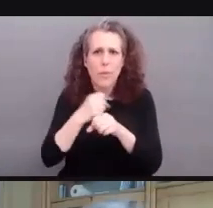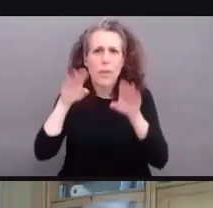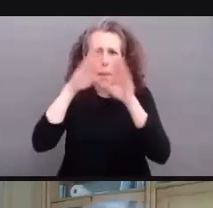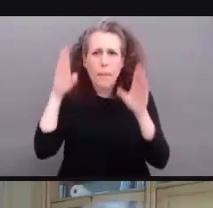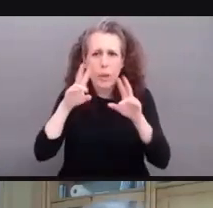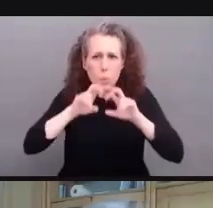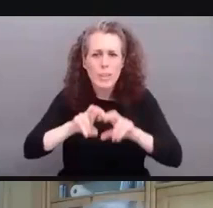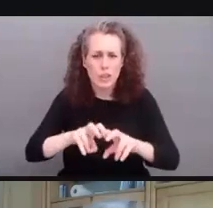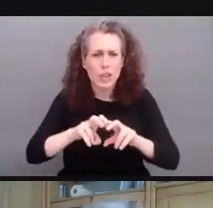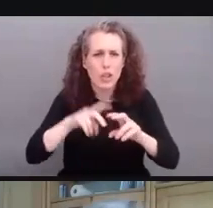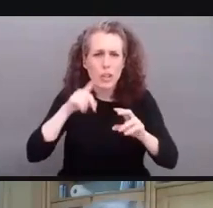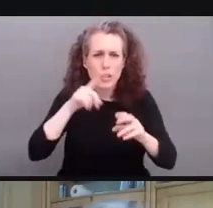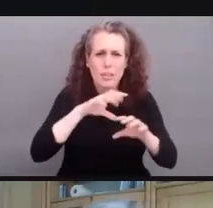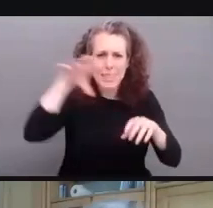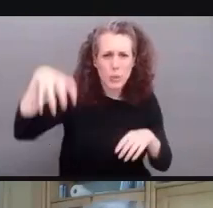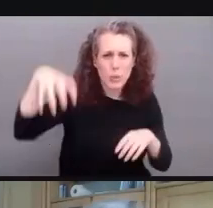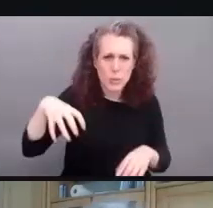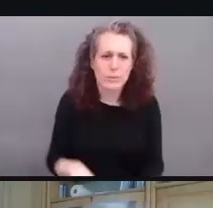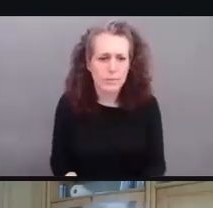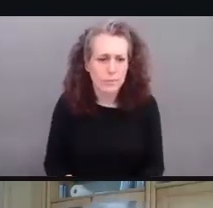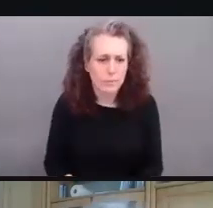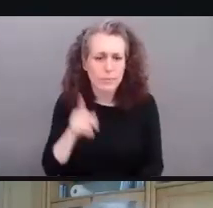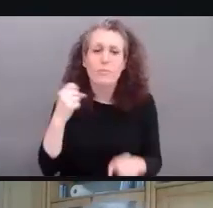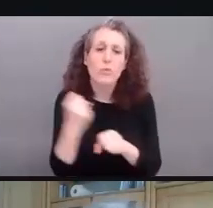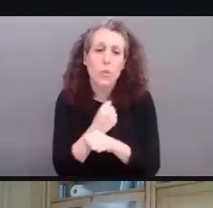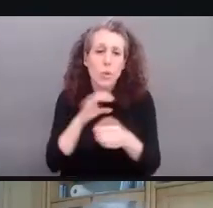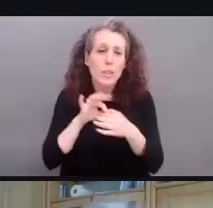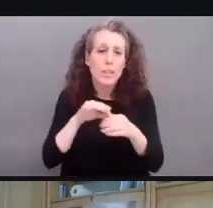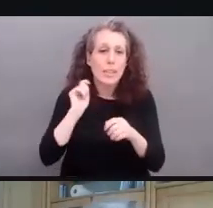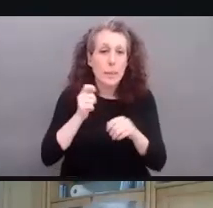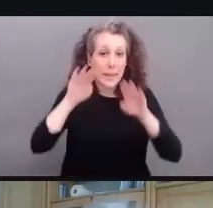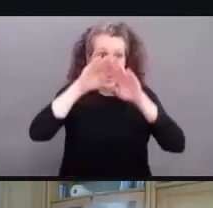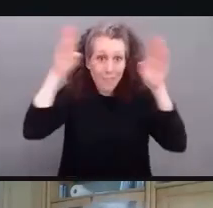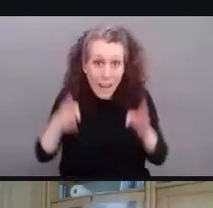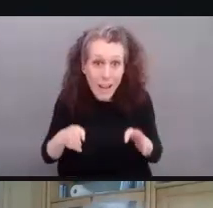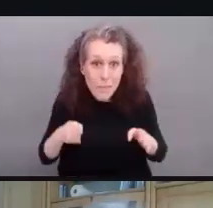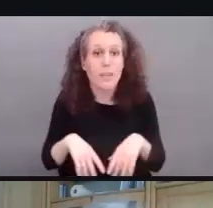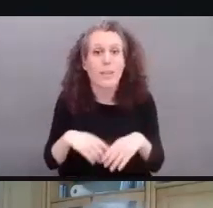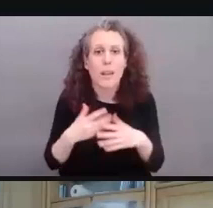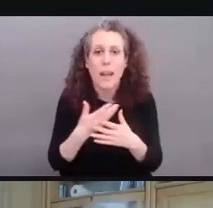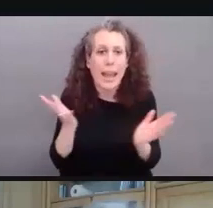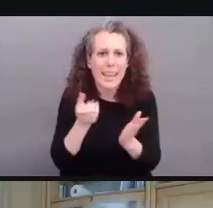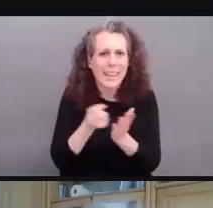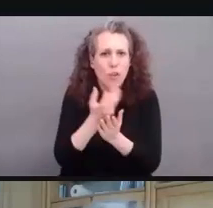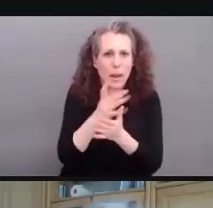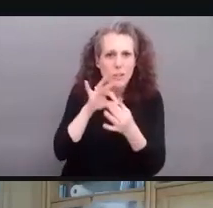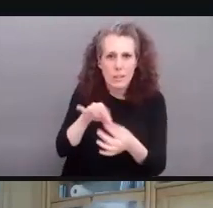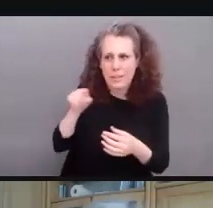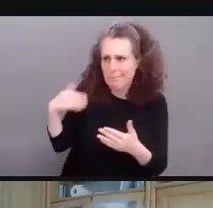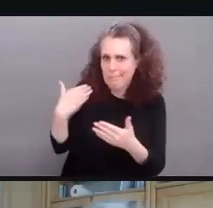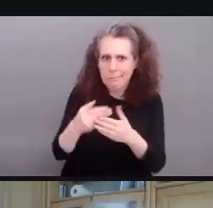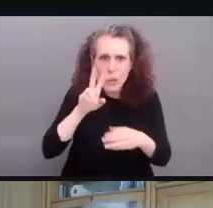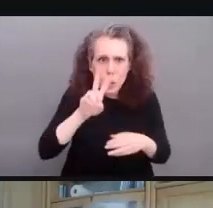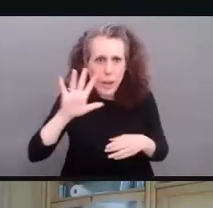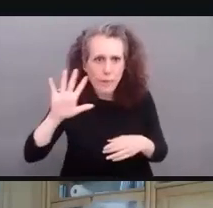been working as a consultant on accessibility, built environments, building regulations, and information on this for about 25